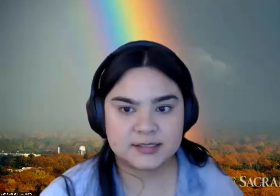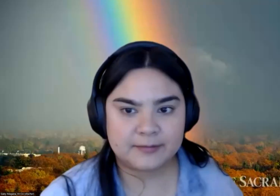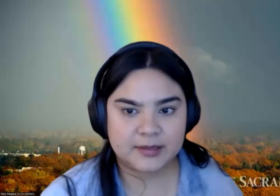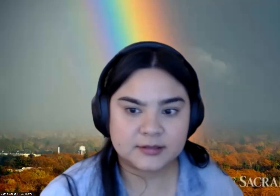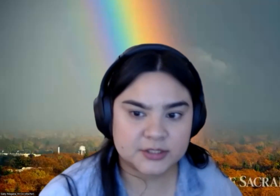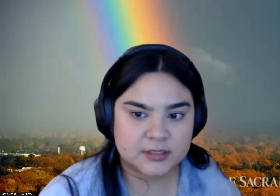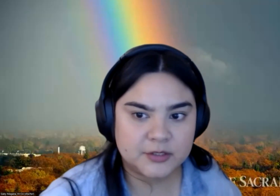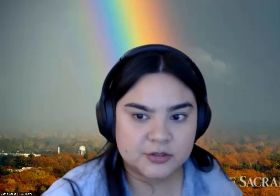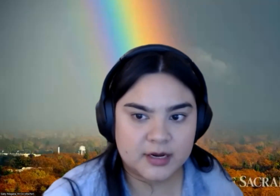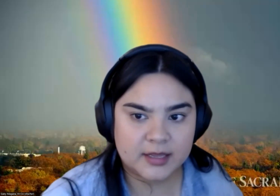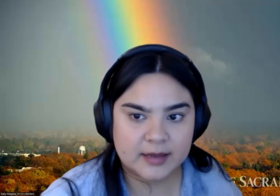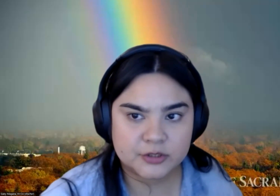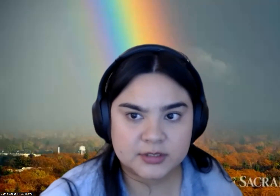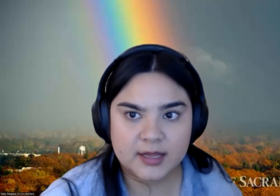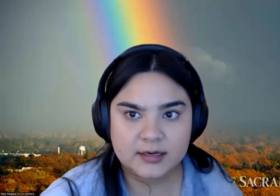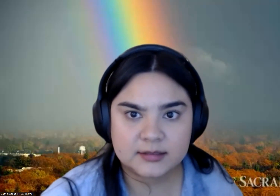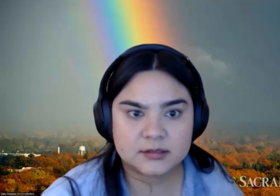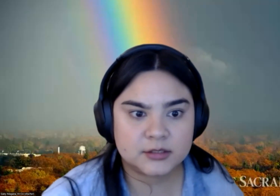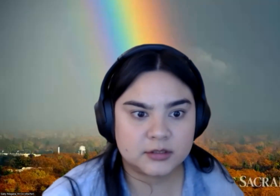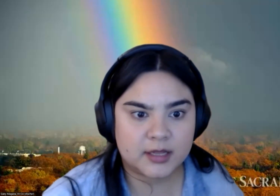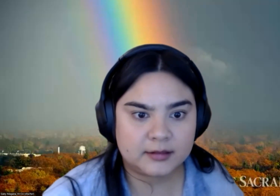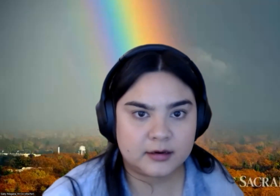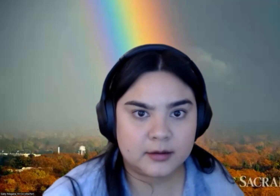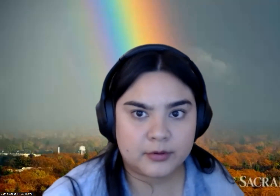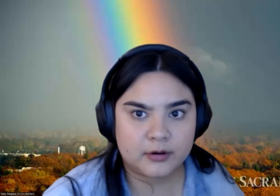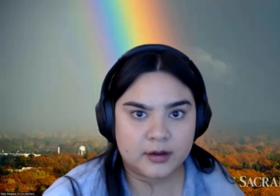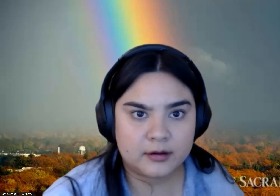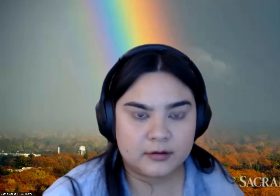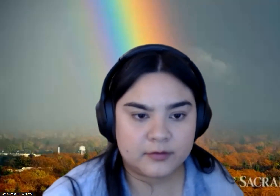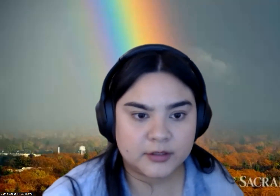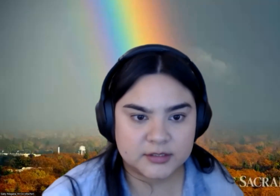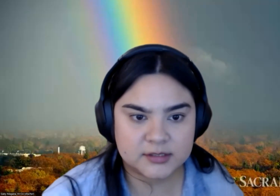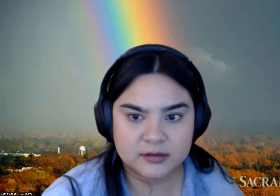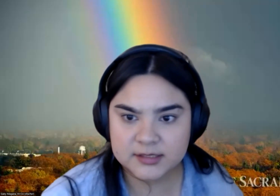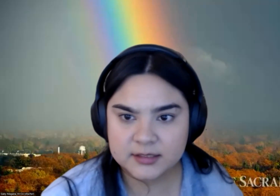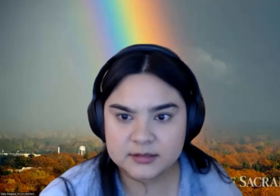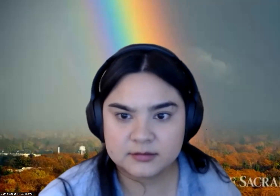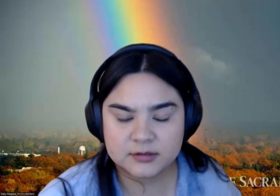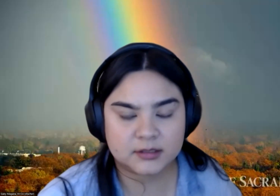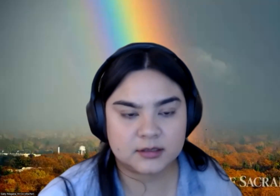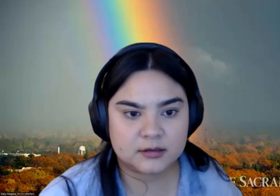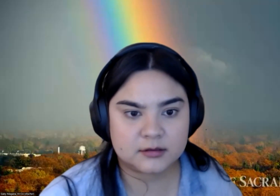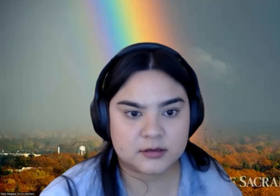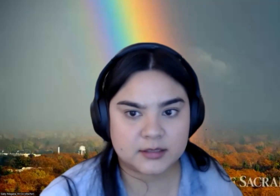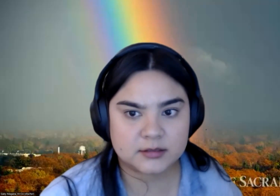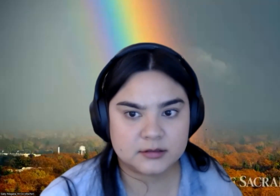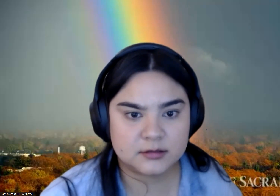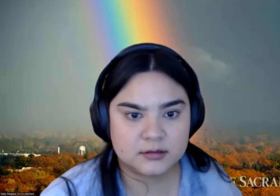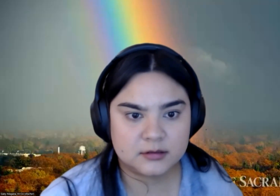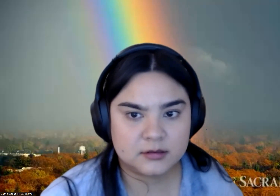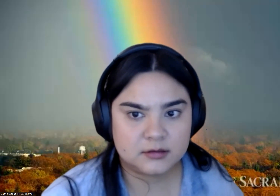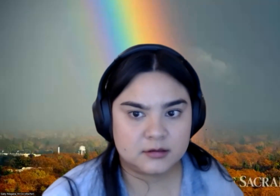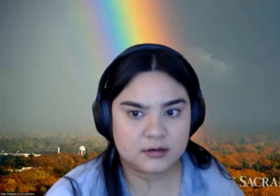This is Gabby. Just to make sure I captured that, it's to look at the number of alerts that are sent. Is that the correct